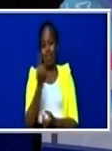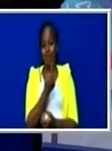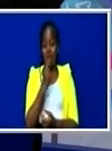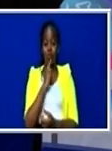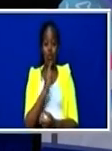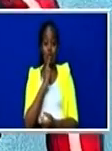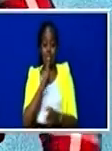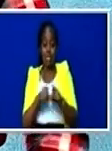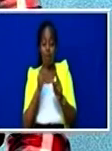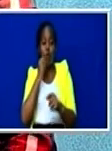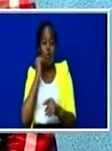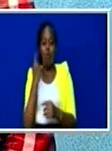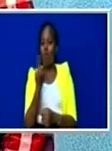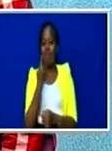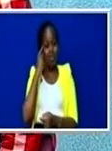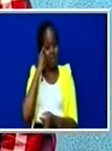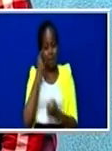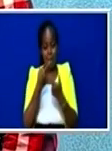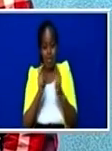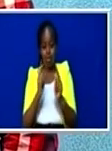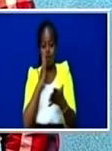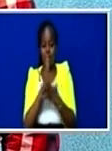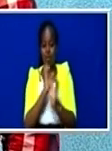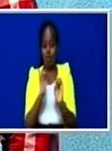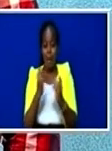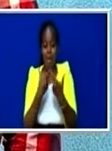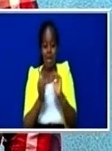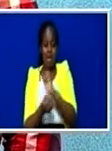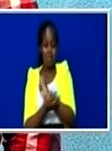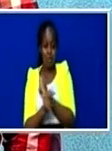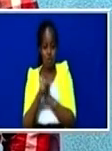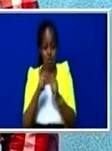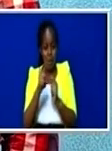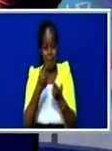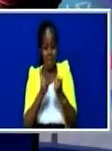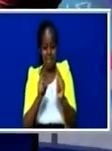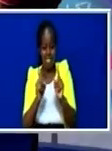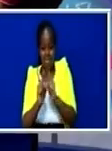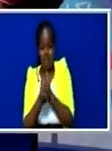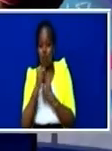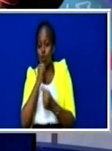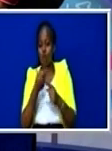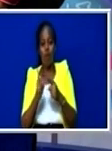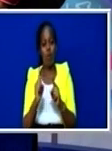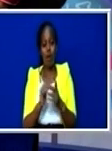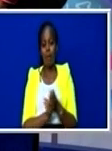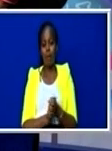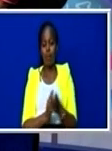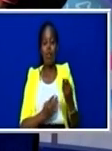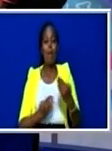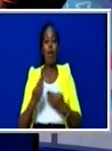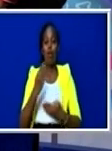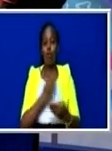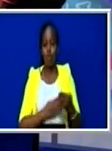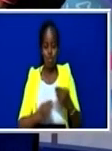kuna watu nyumbani. That's a myth. Yeah. But I will explain to you. And now in a different level, not in Form 1. The